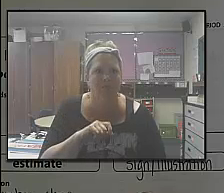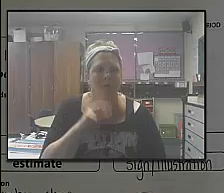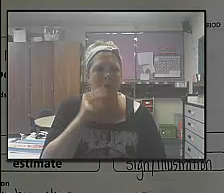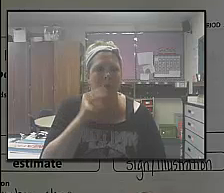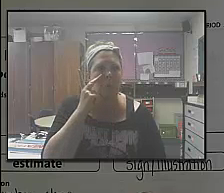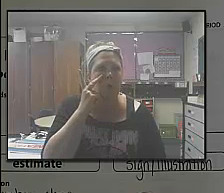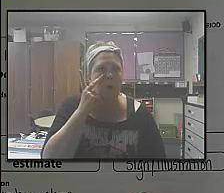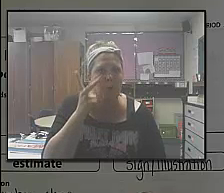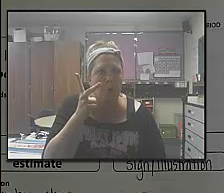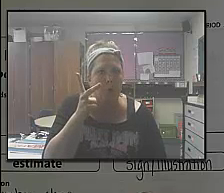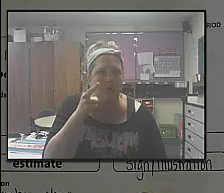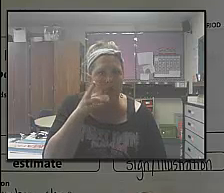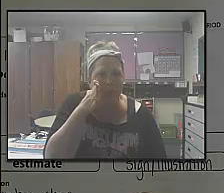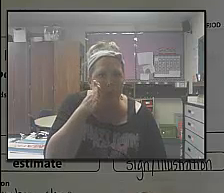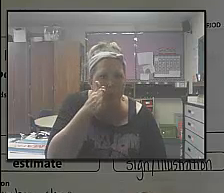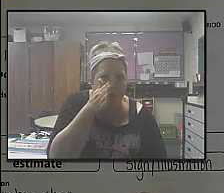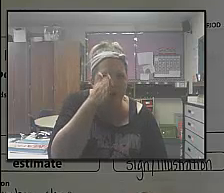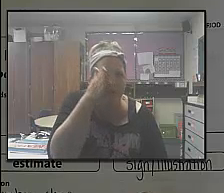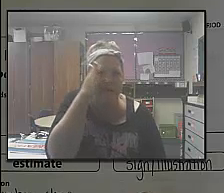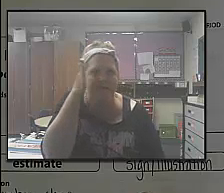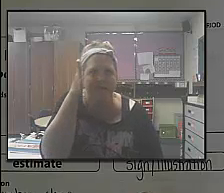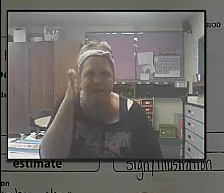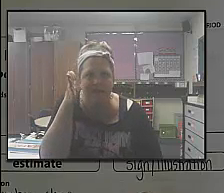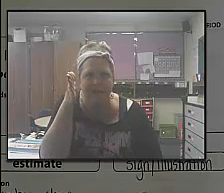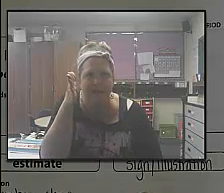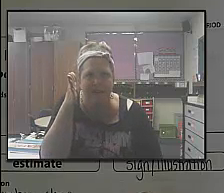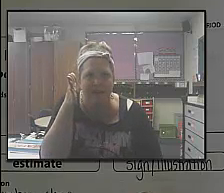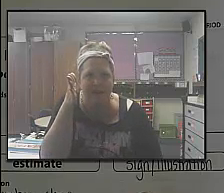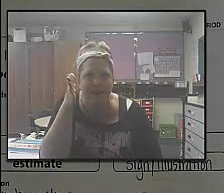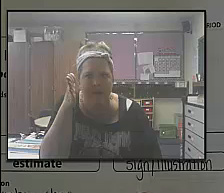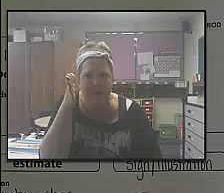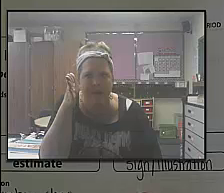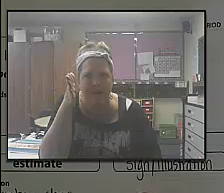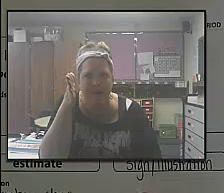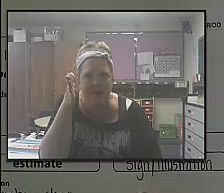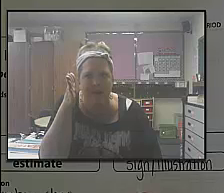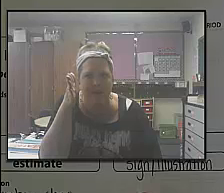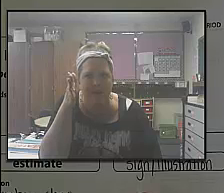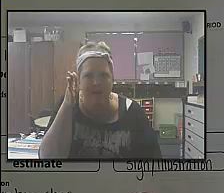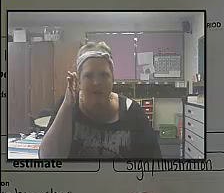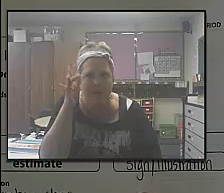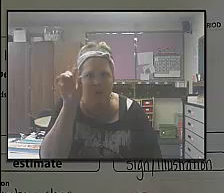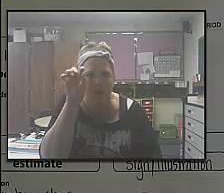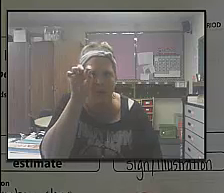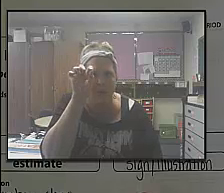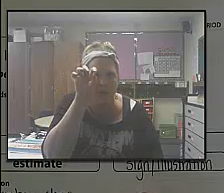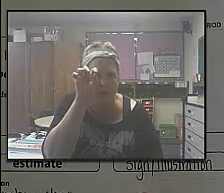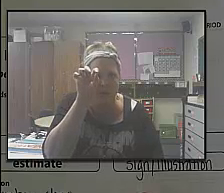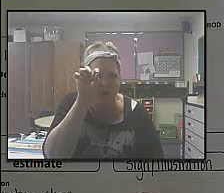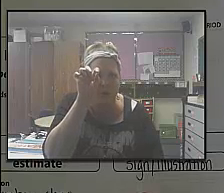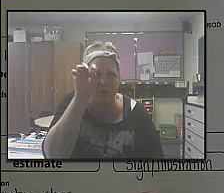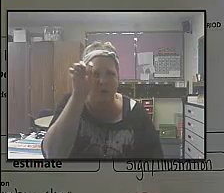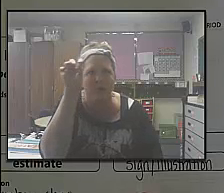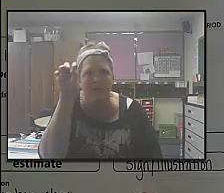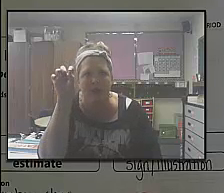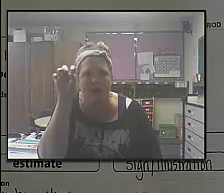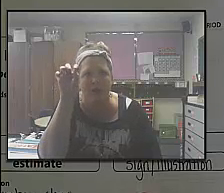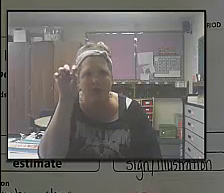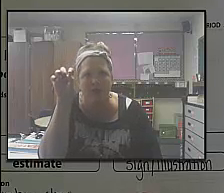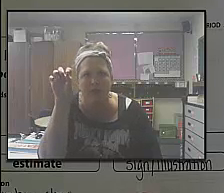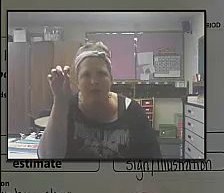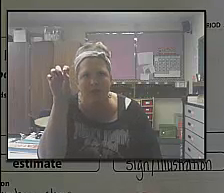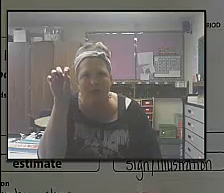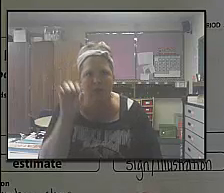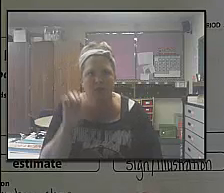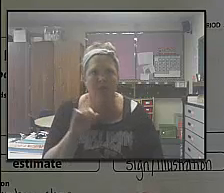you. Okay, so to add decimals, to add decimals, you line up the decimal points. Oh, I circled